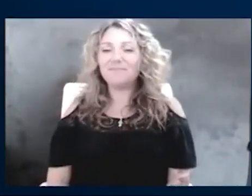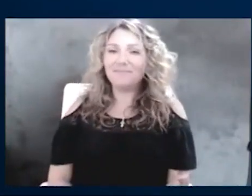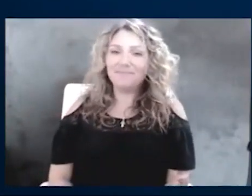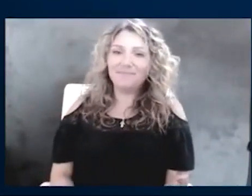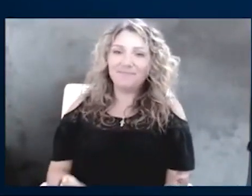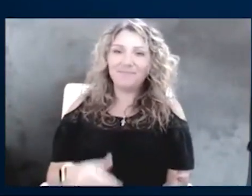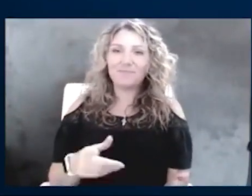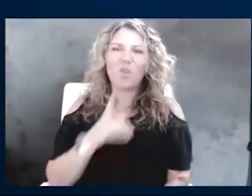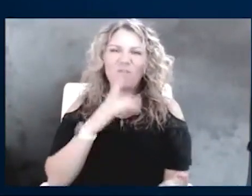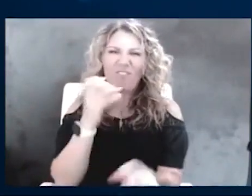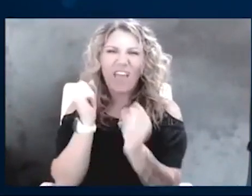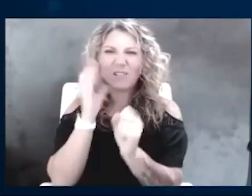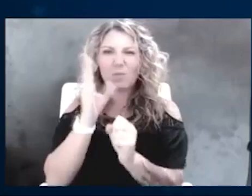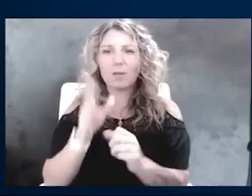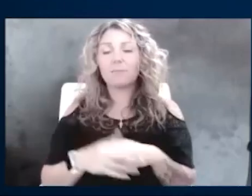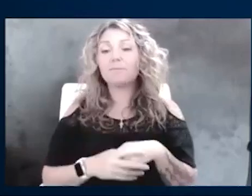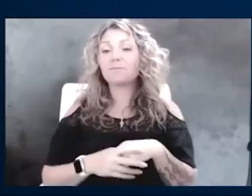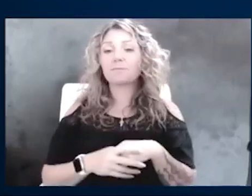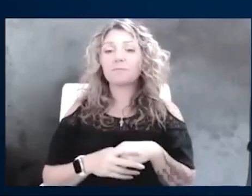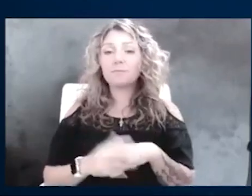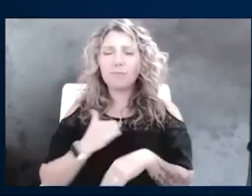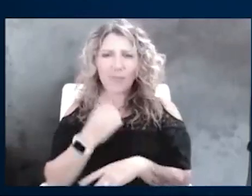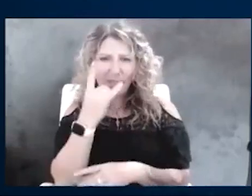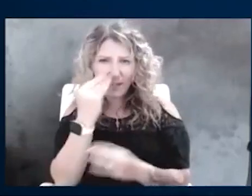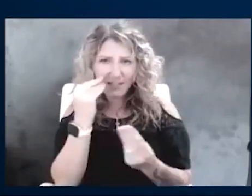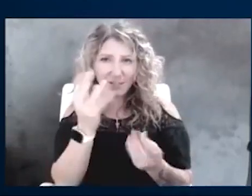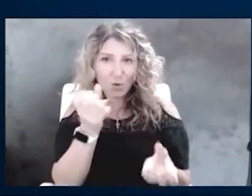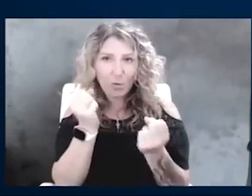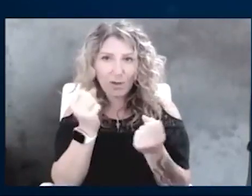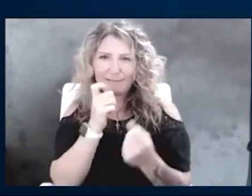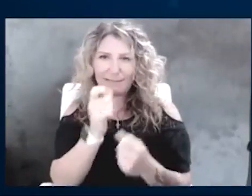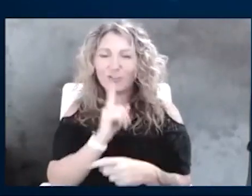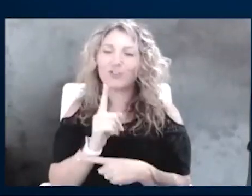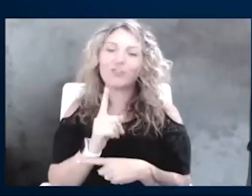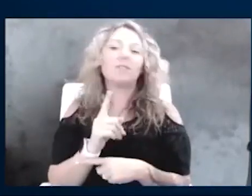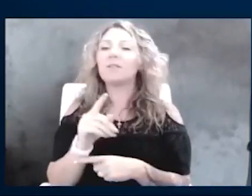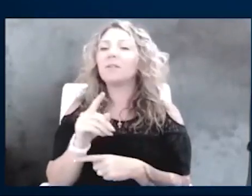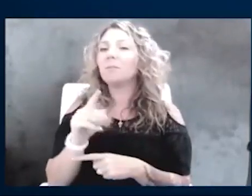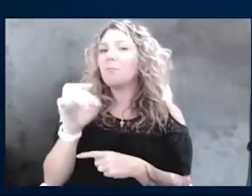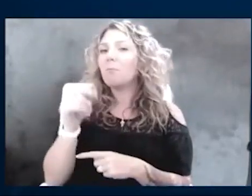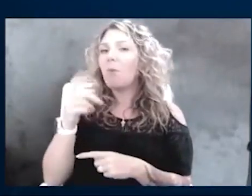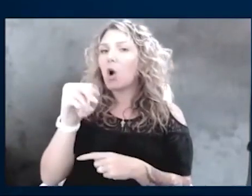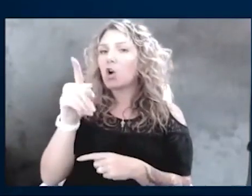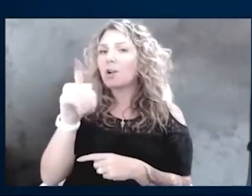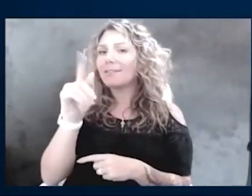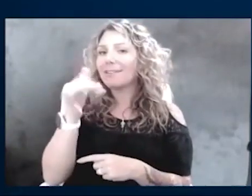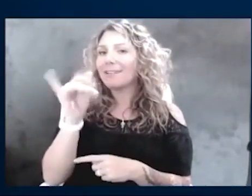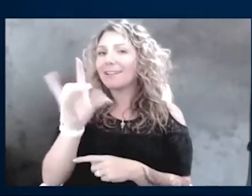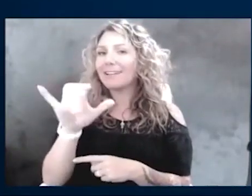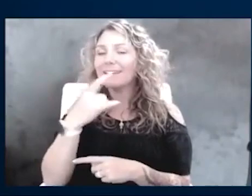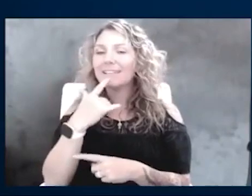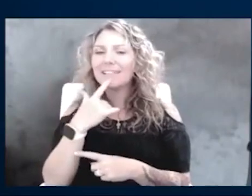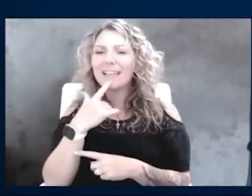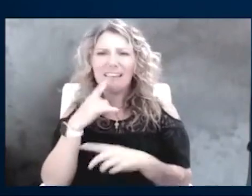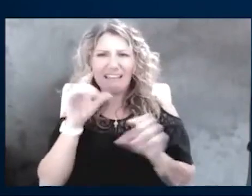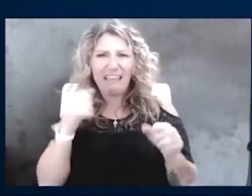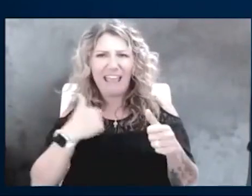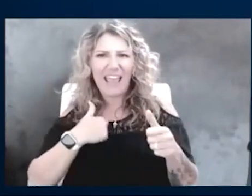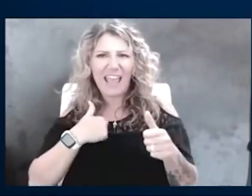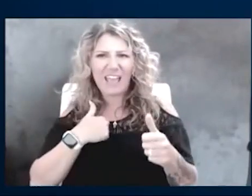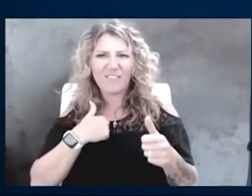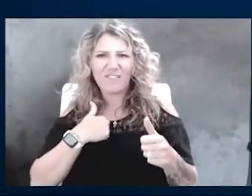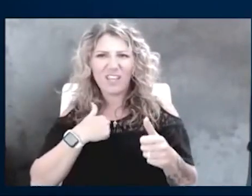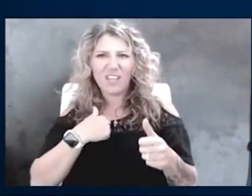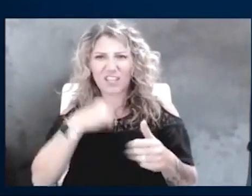yeah. So I think this is a quick one, but I'm not sure. Okay, I'm here. Marnie says, I'm hearing people say that you can have a stroke after getting the COVID